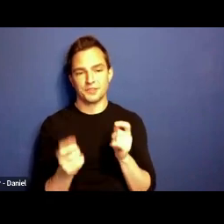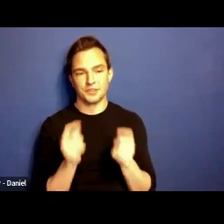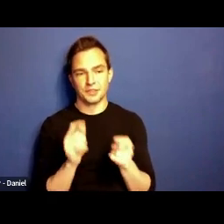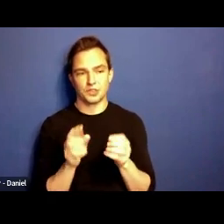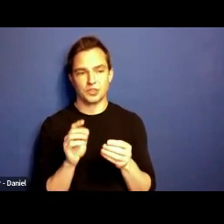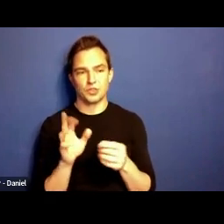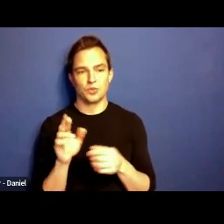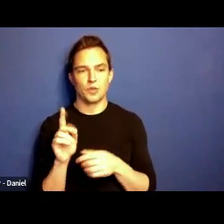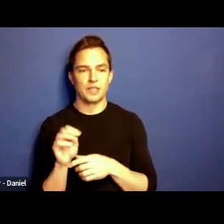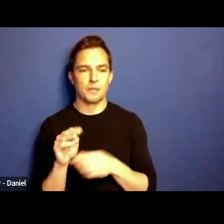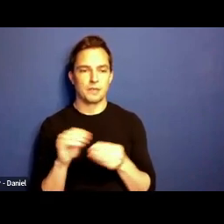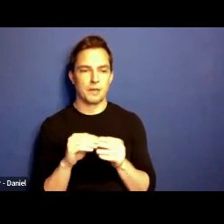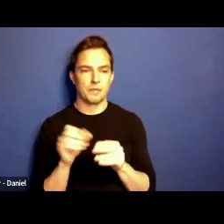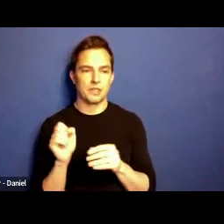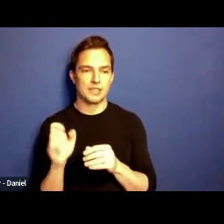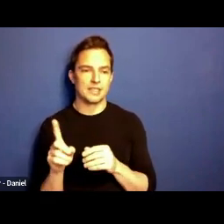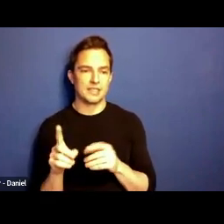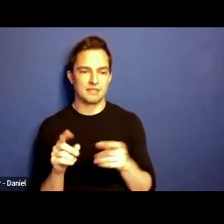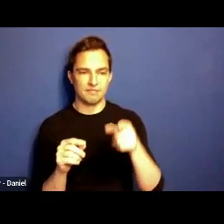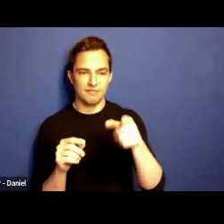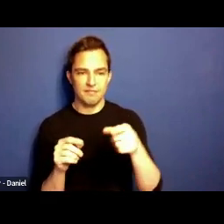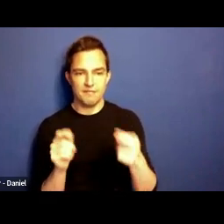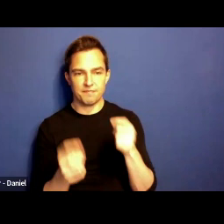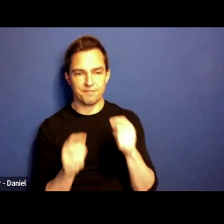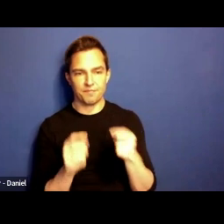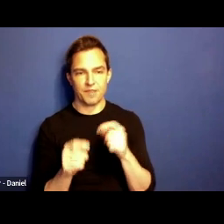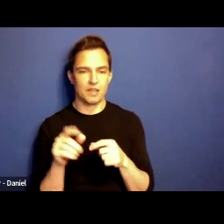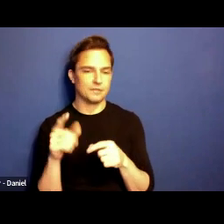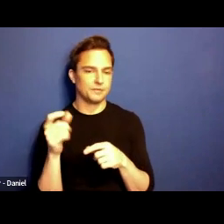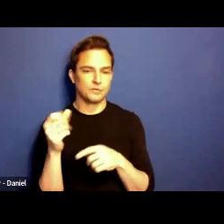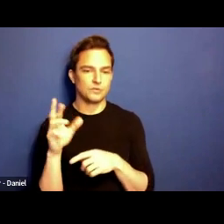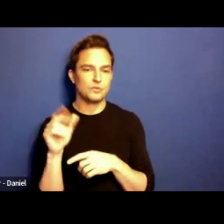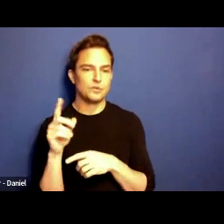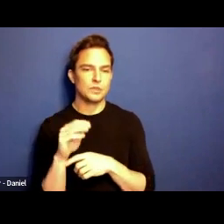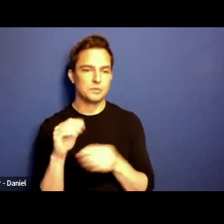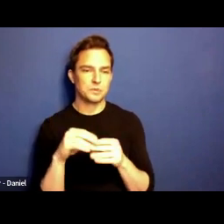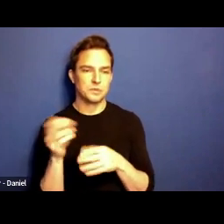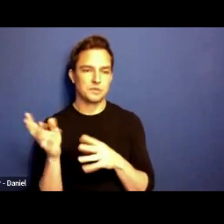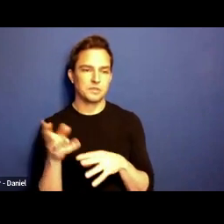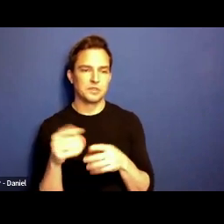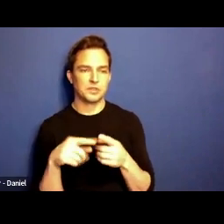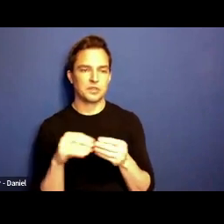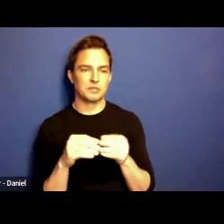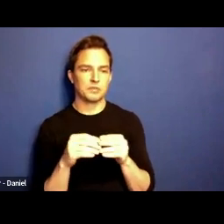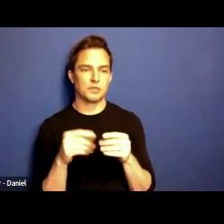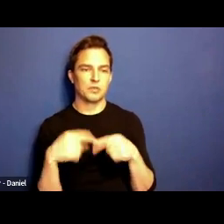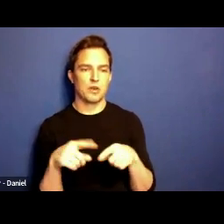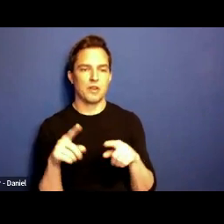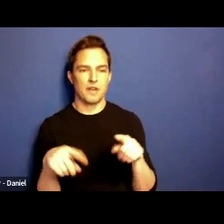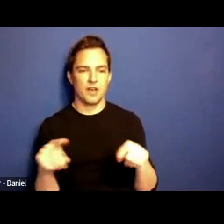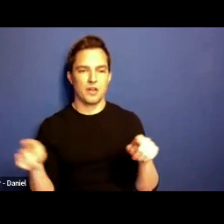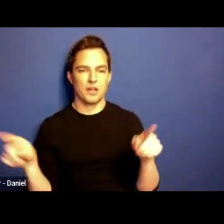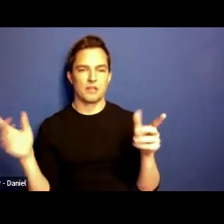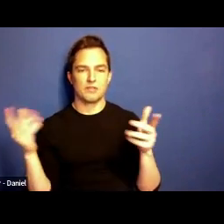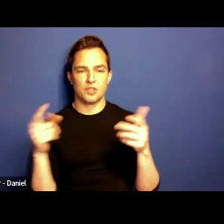number seed. And so what that's doing is it's just changing the string of random numbers we're feeding into the model. And so as that varies, you can see